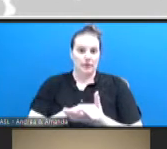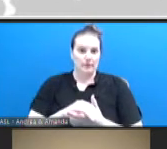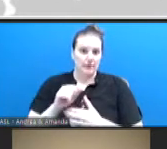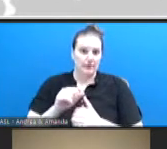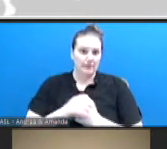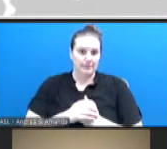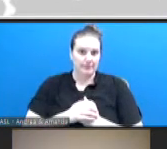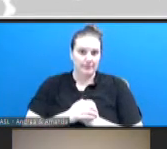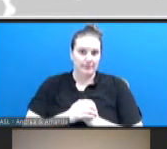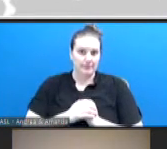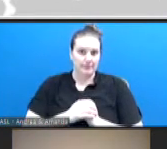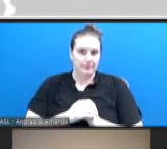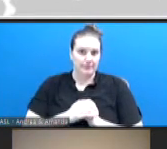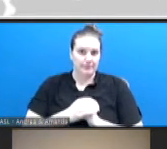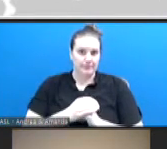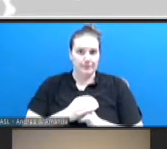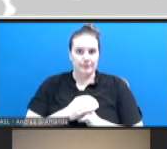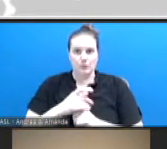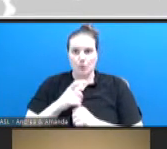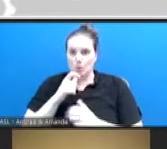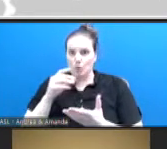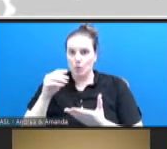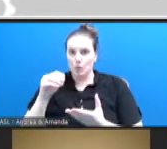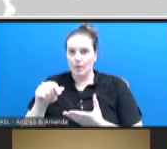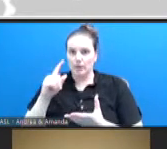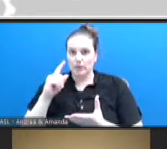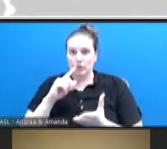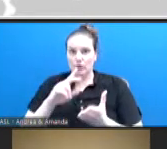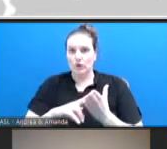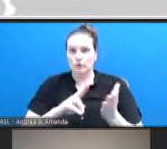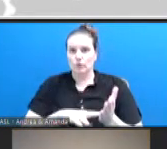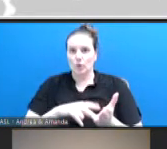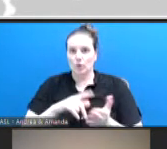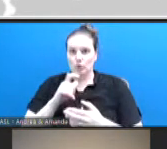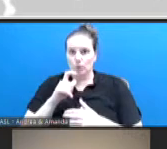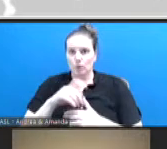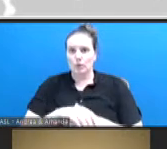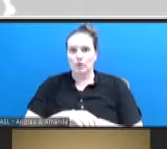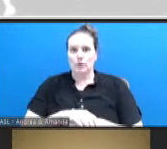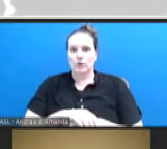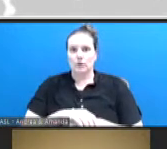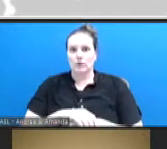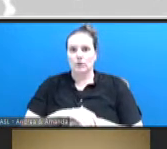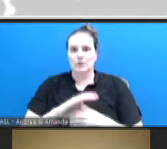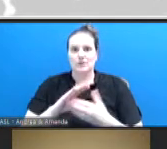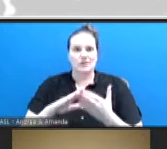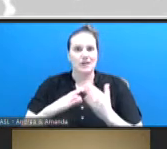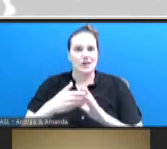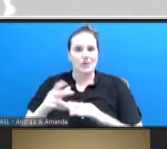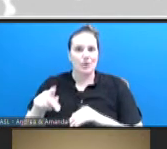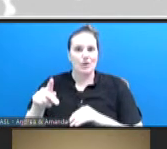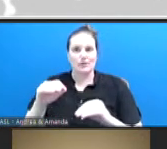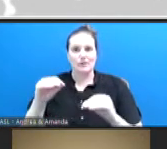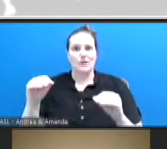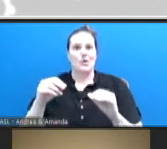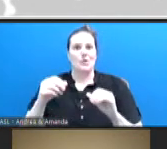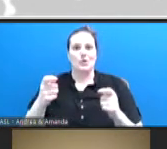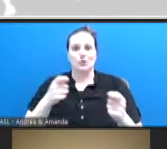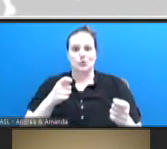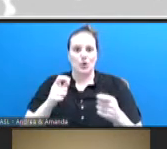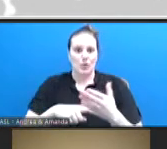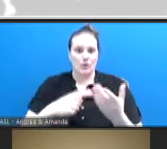Okay. How or who pays for the contract? The city of Portland, but they have no control over what we